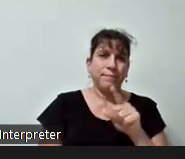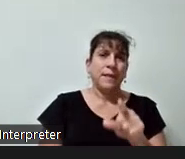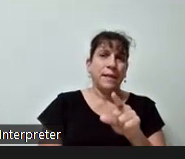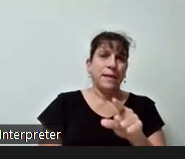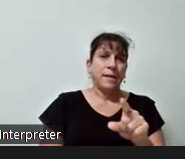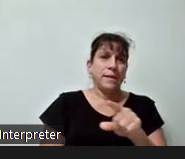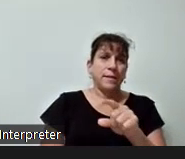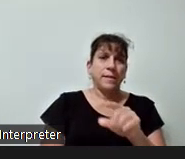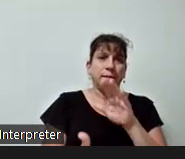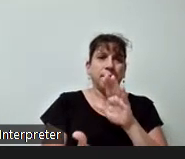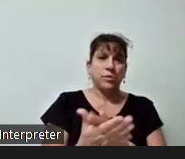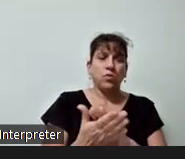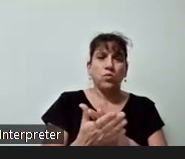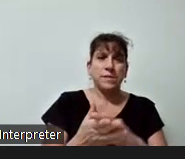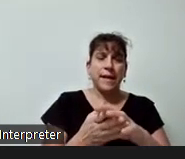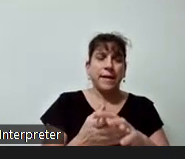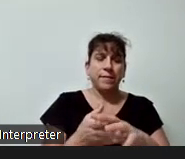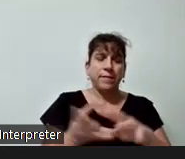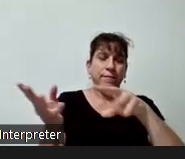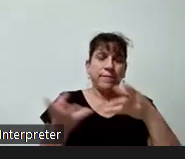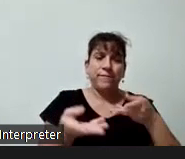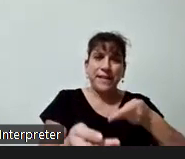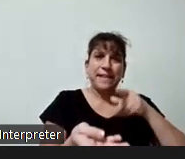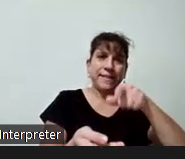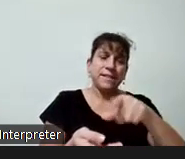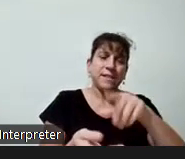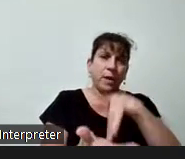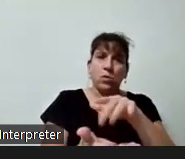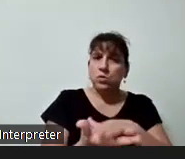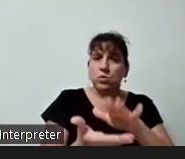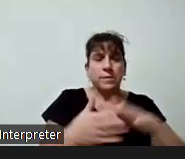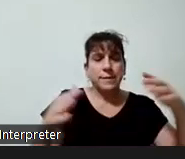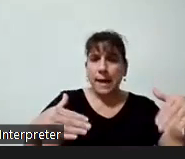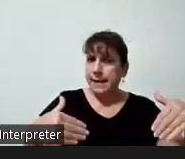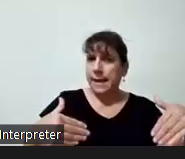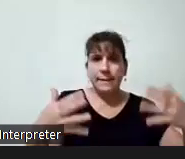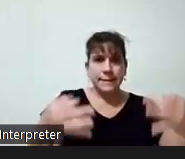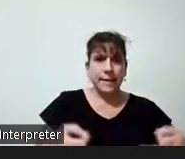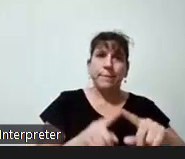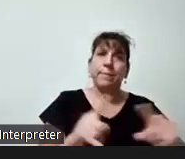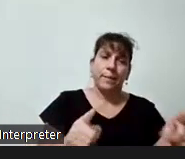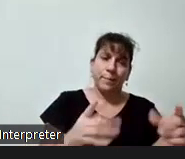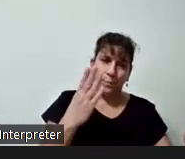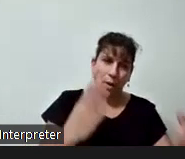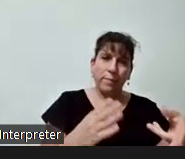formally identified yet, but one would believe that that is a high possibility.